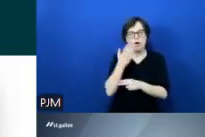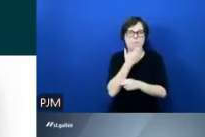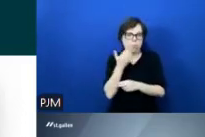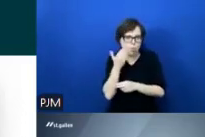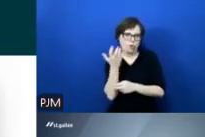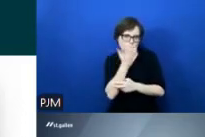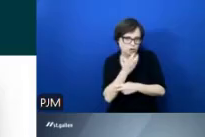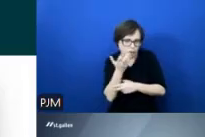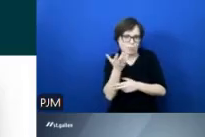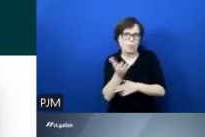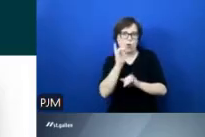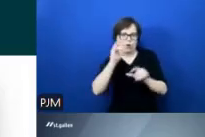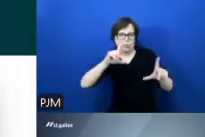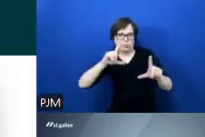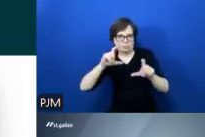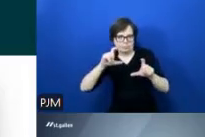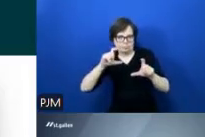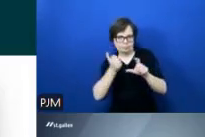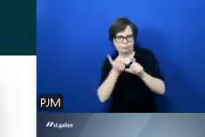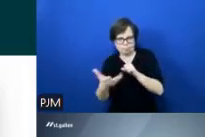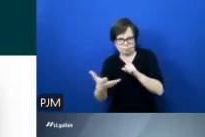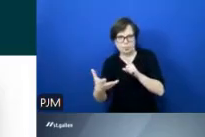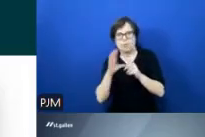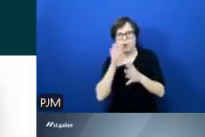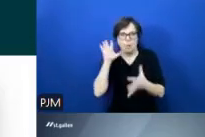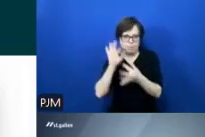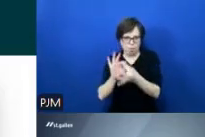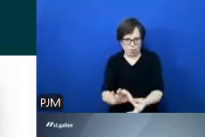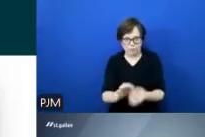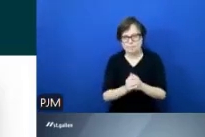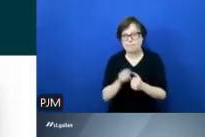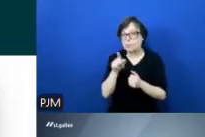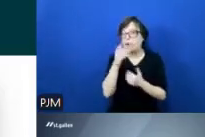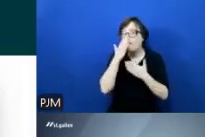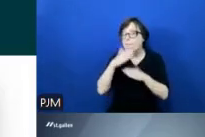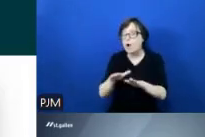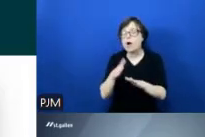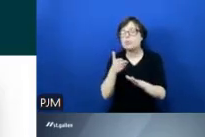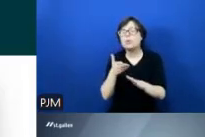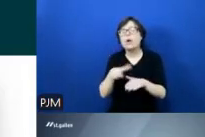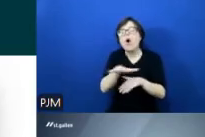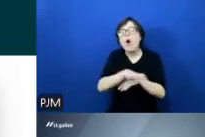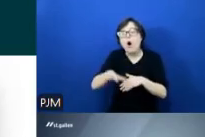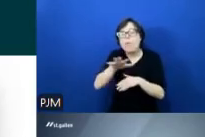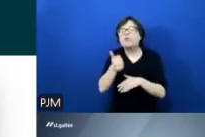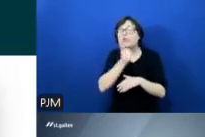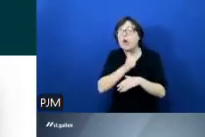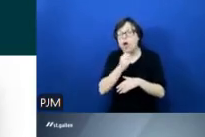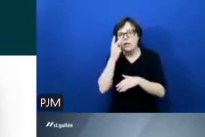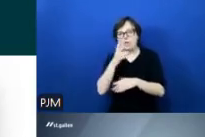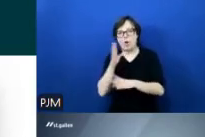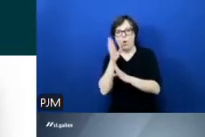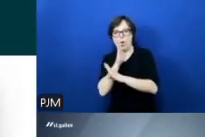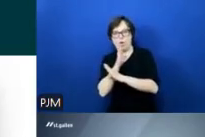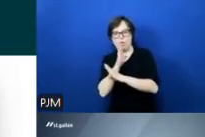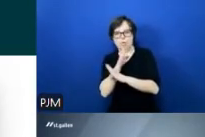summer afternoon, and such pictures showed our residents where are the areas that are green